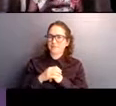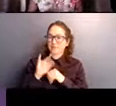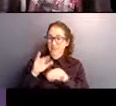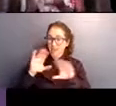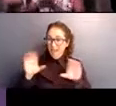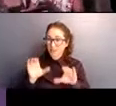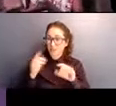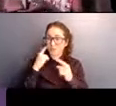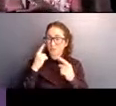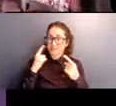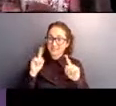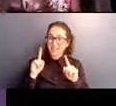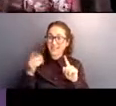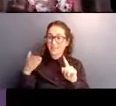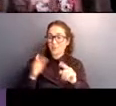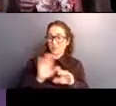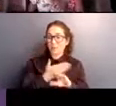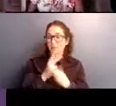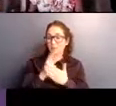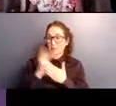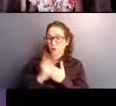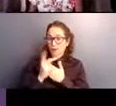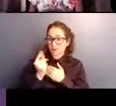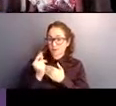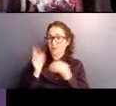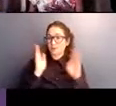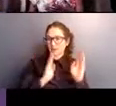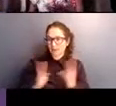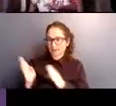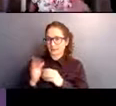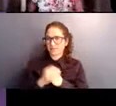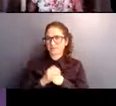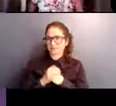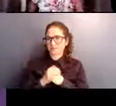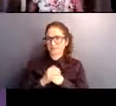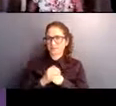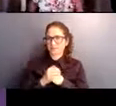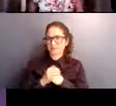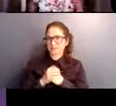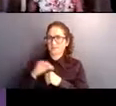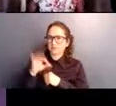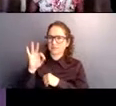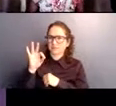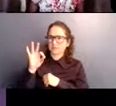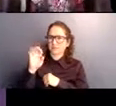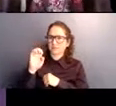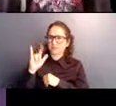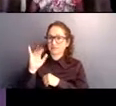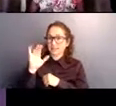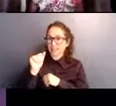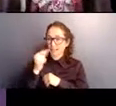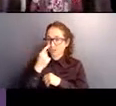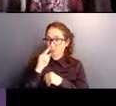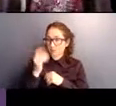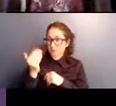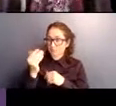for success in the music programs is to plan. So Felicia, I would love to hear why you